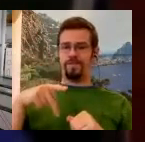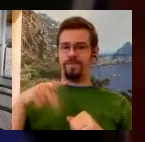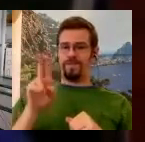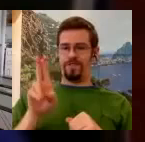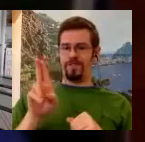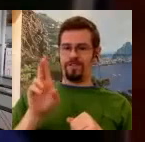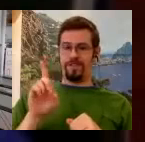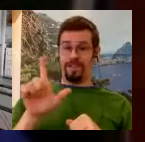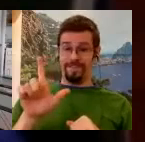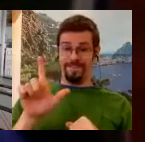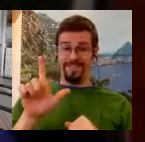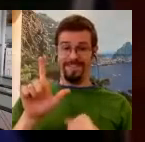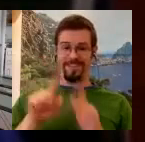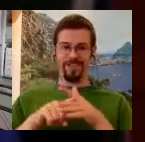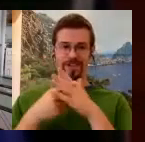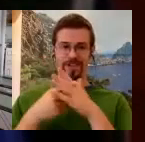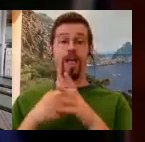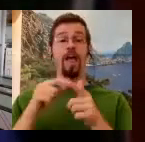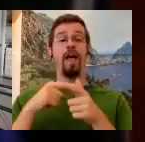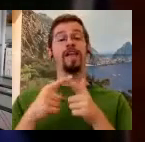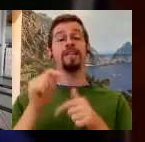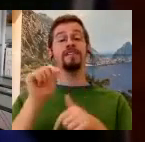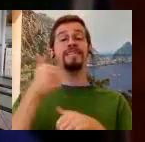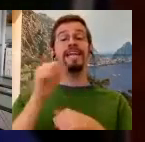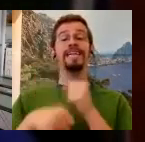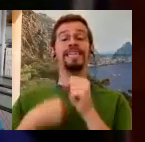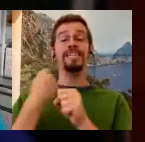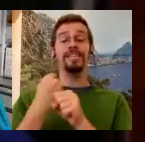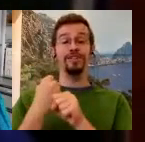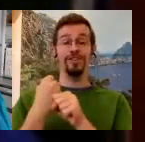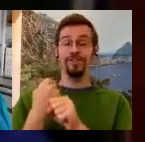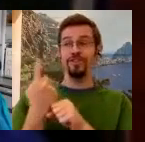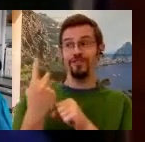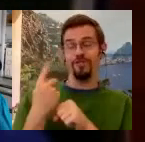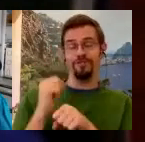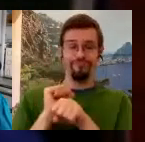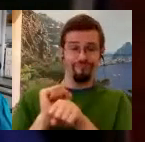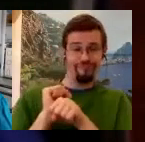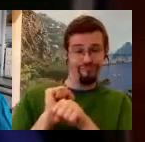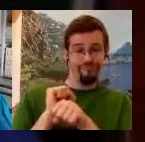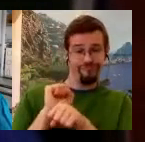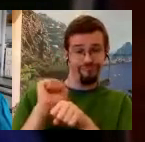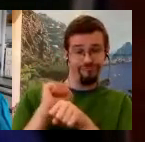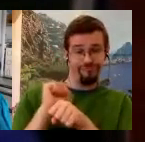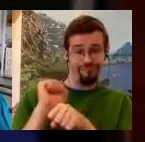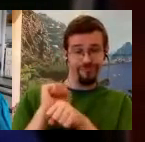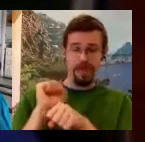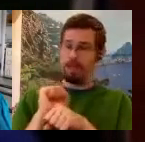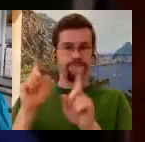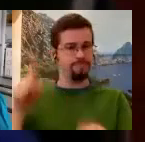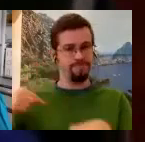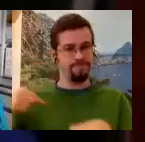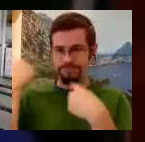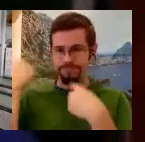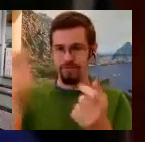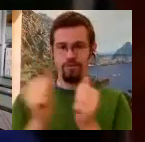After that, it was a 10-year collaboration with Valerie Sutton, and we've been working ever since.